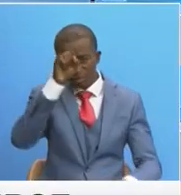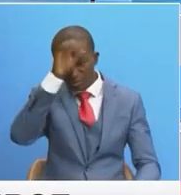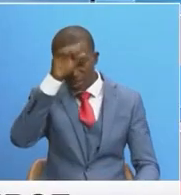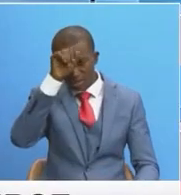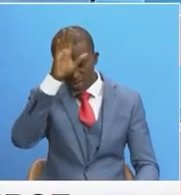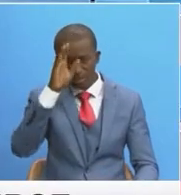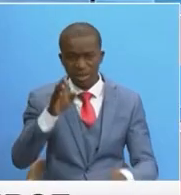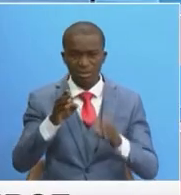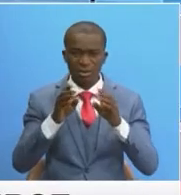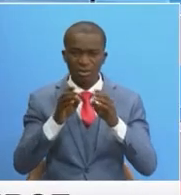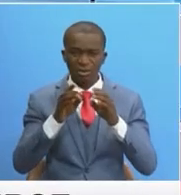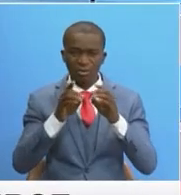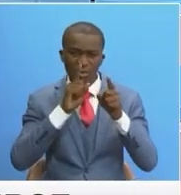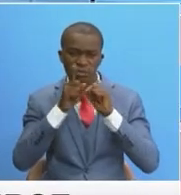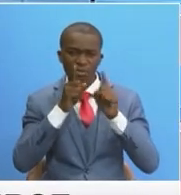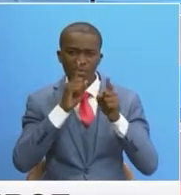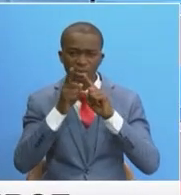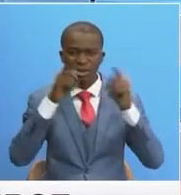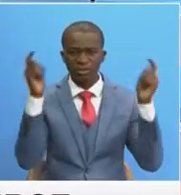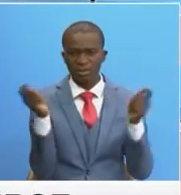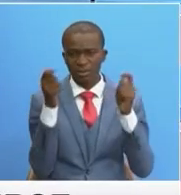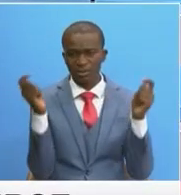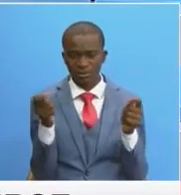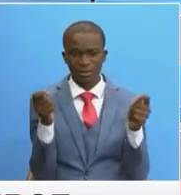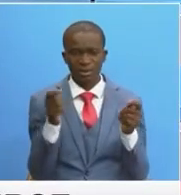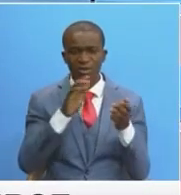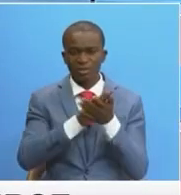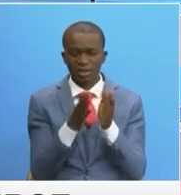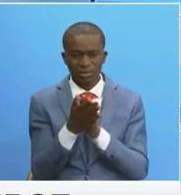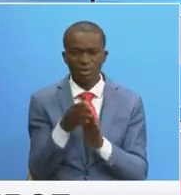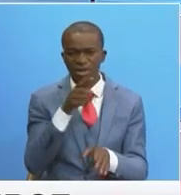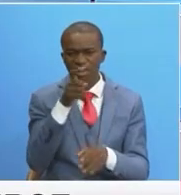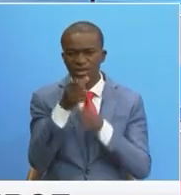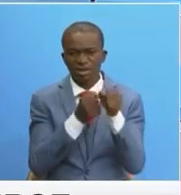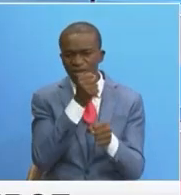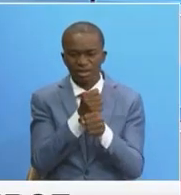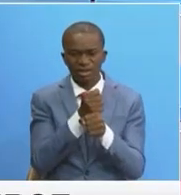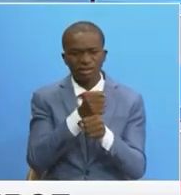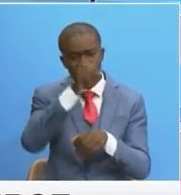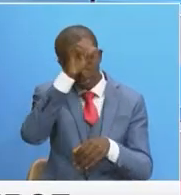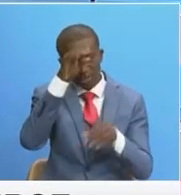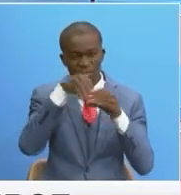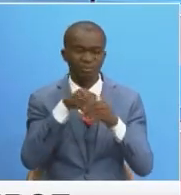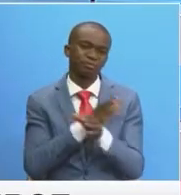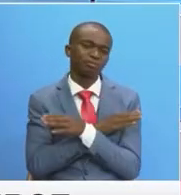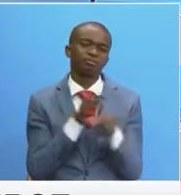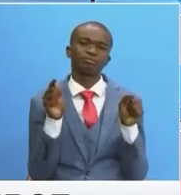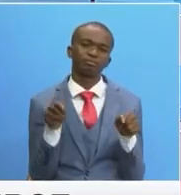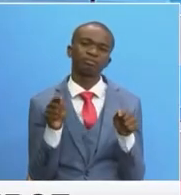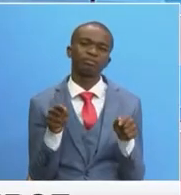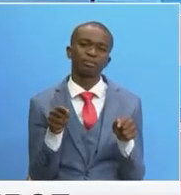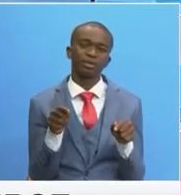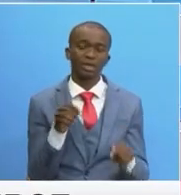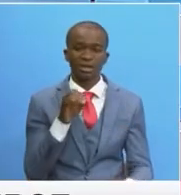dubbed Mining Beyond Copper, celebrating 100 years of mining. Mr. Kabusoe stated that the INSACA, which